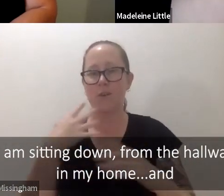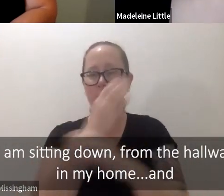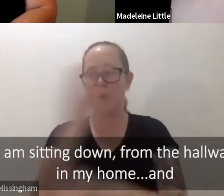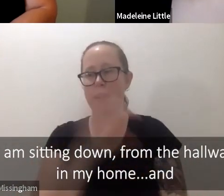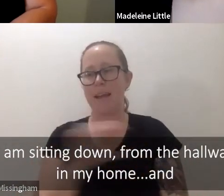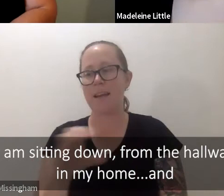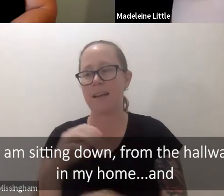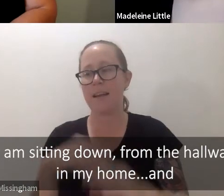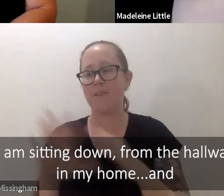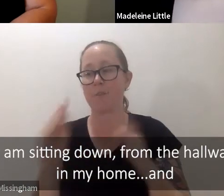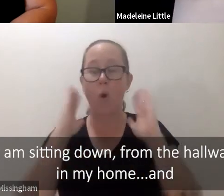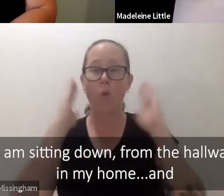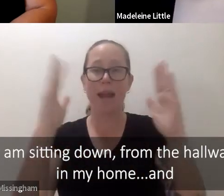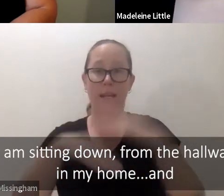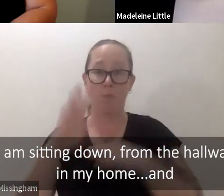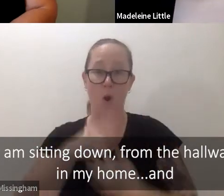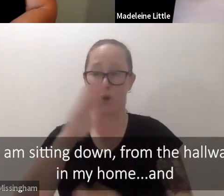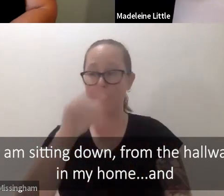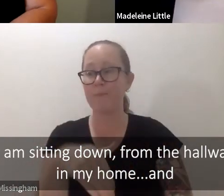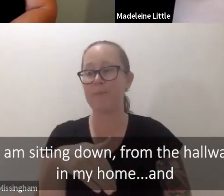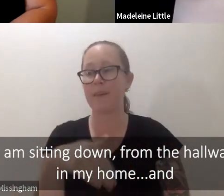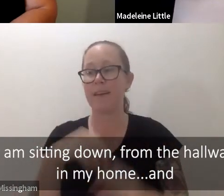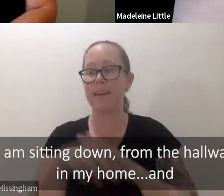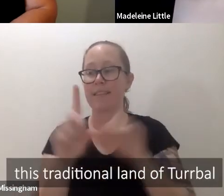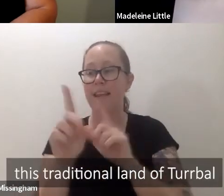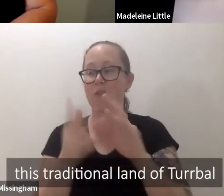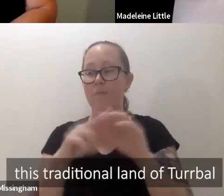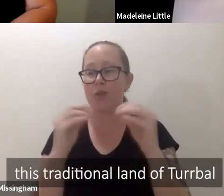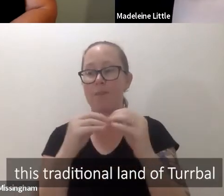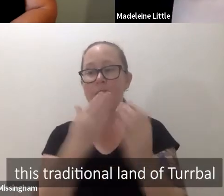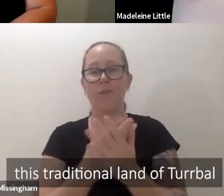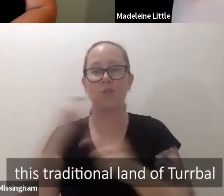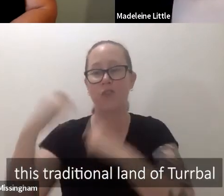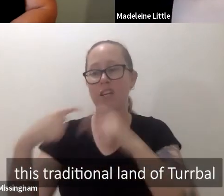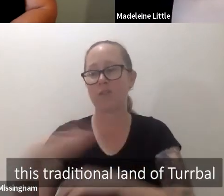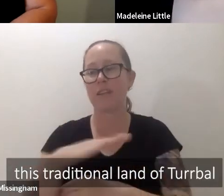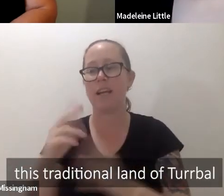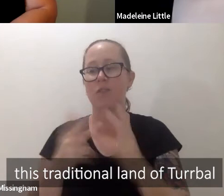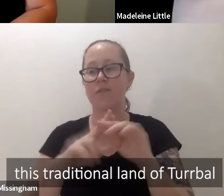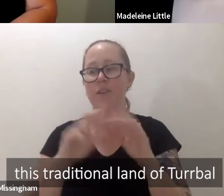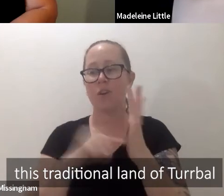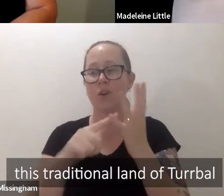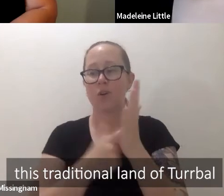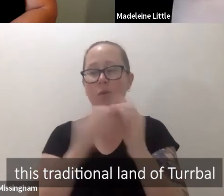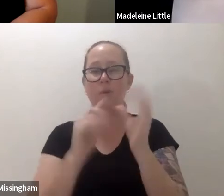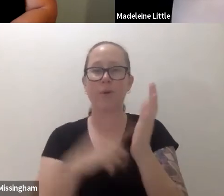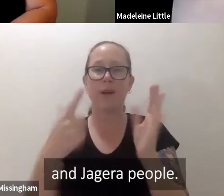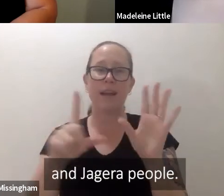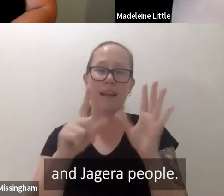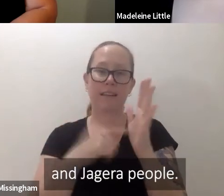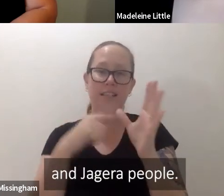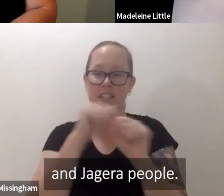I'm getting down dreaming from the hallway in my home in the city of Brisbane on traditional land of